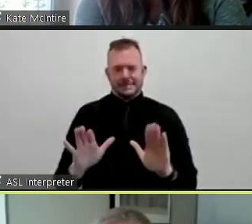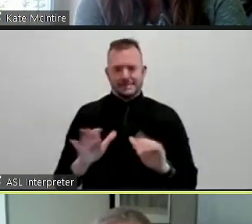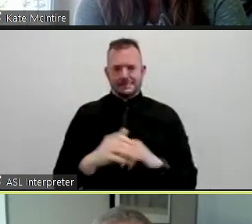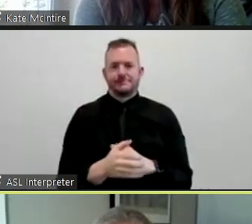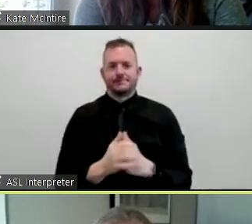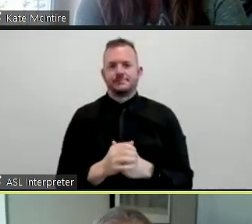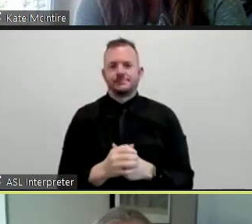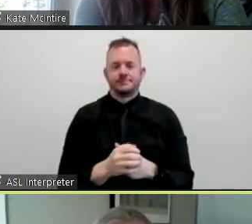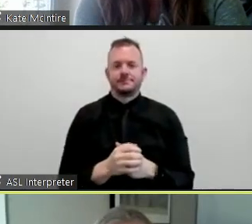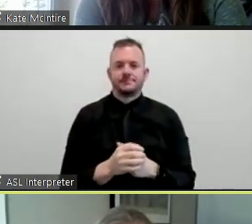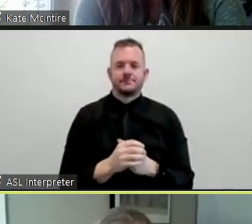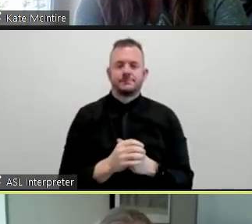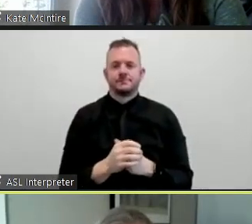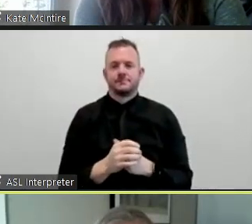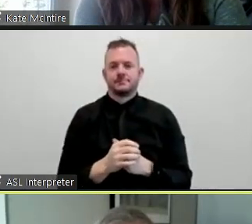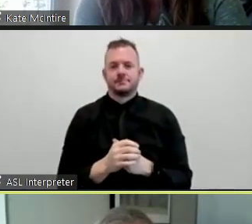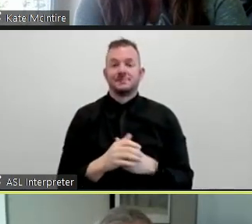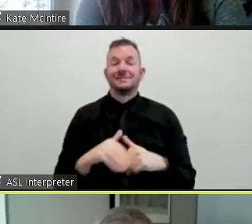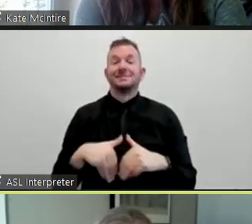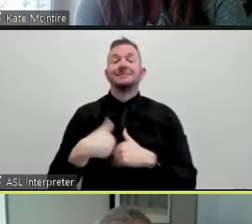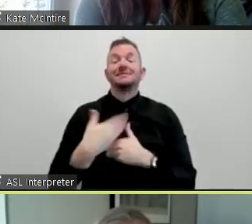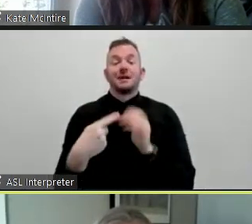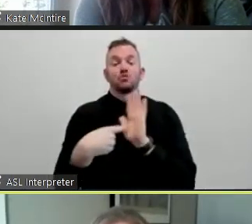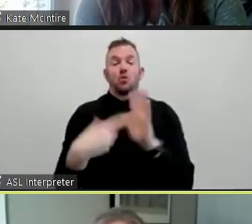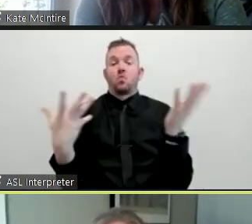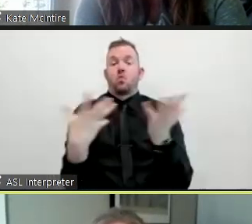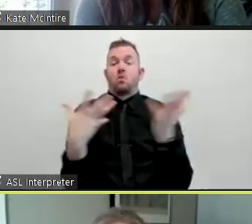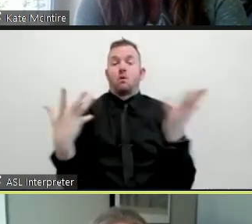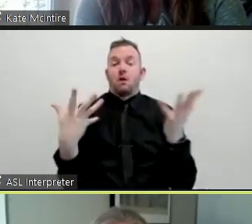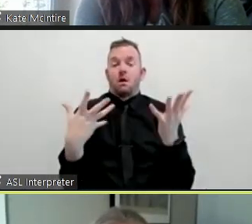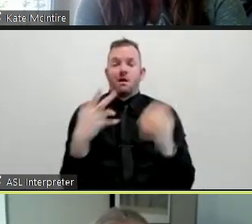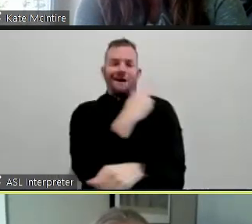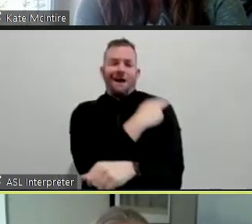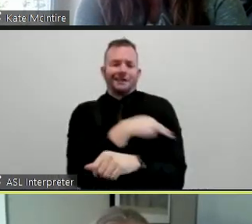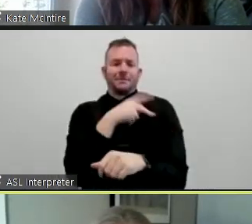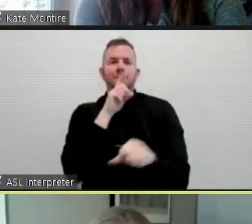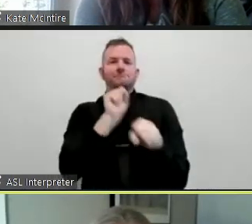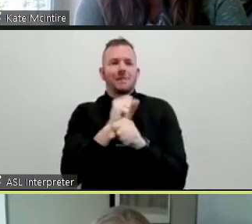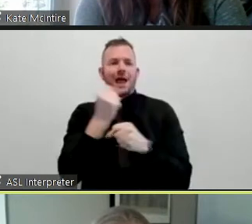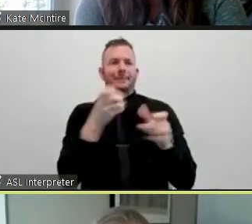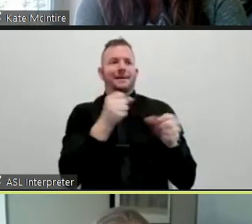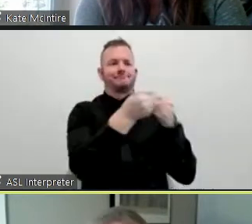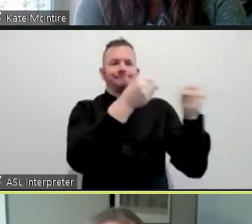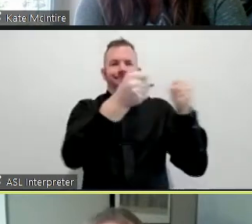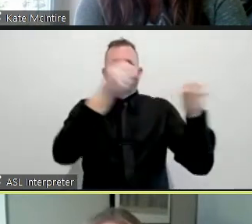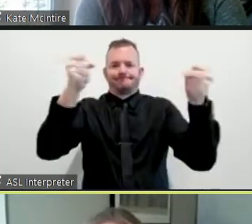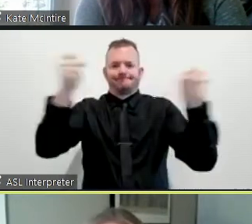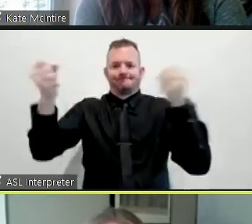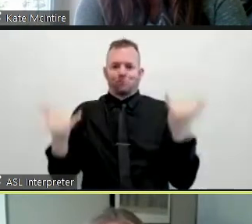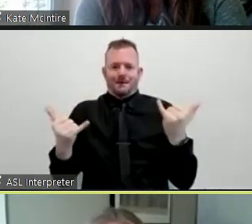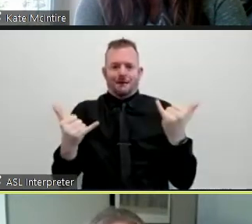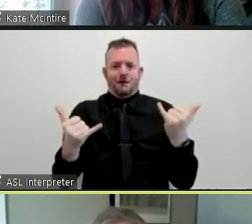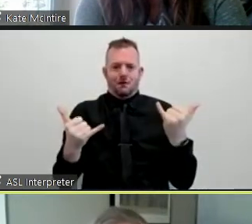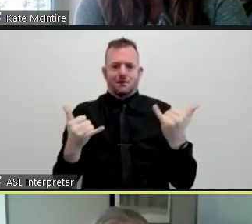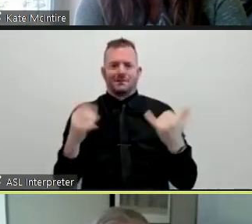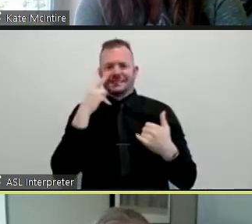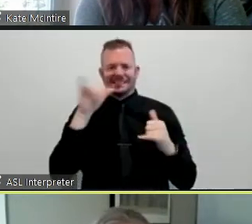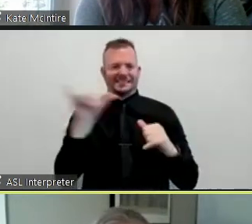This figure shows you our hospitalization trends over time. So you can see that, again, we continue to have a clear downward trend in the number